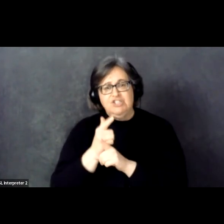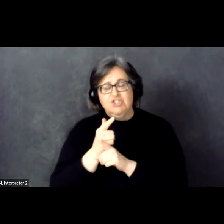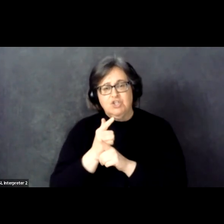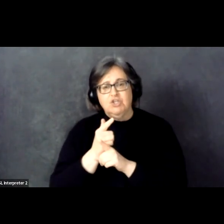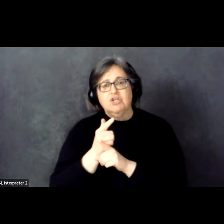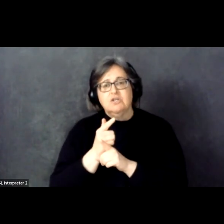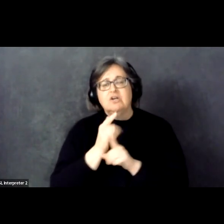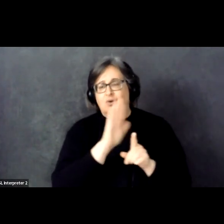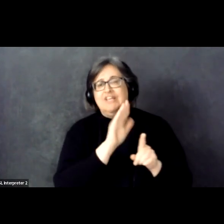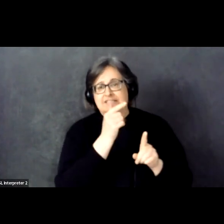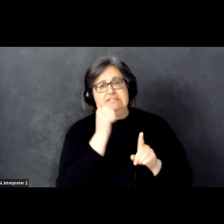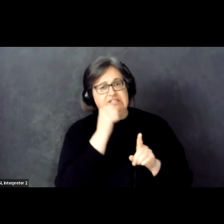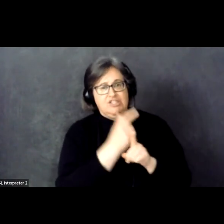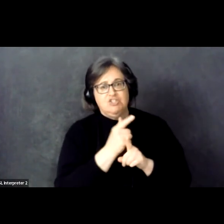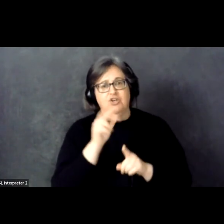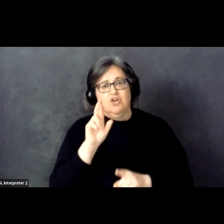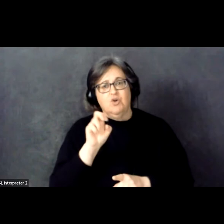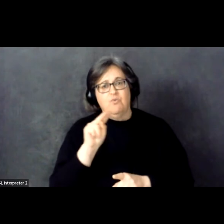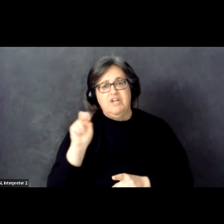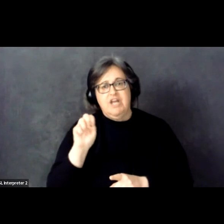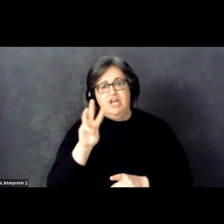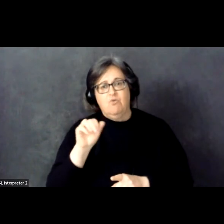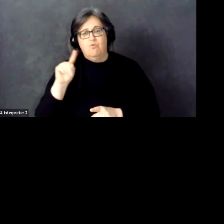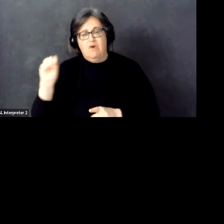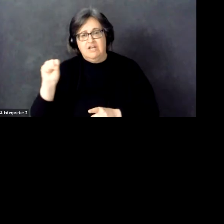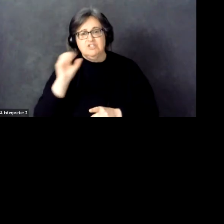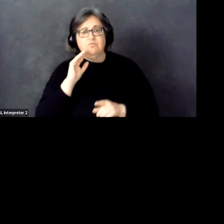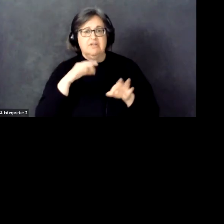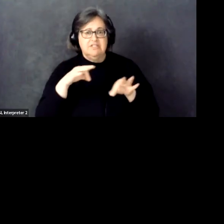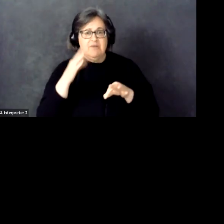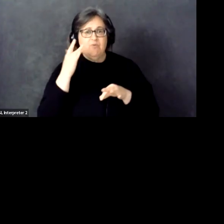brother and why this new law is so needed. Welcome, Renee.